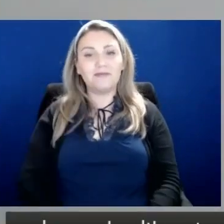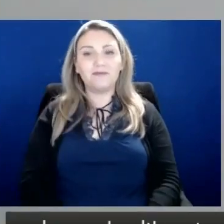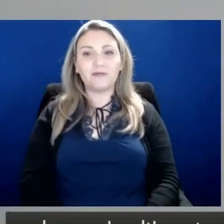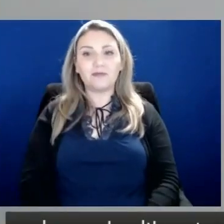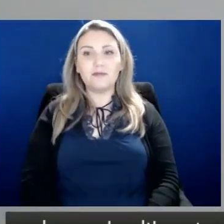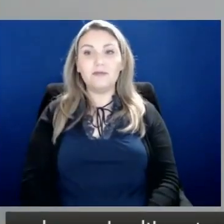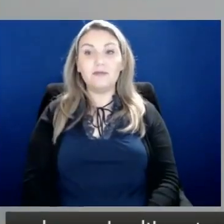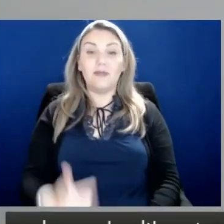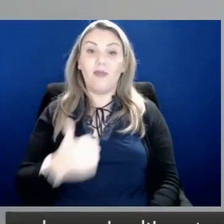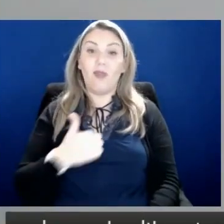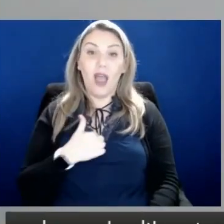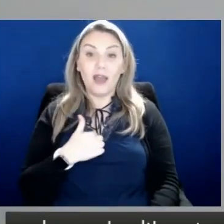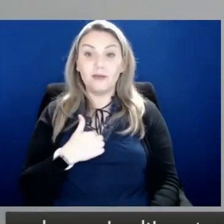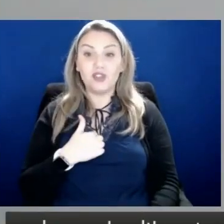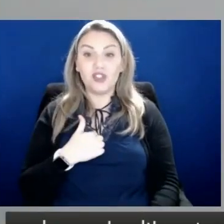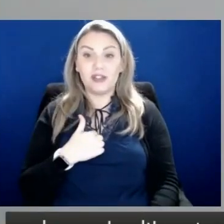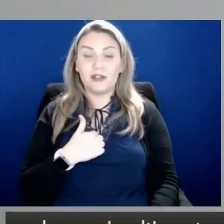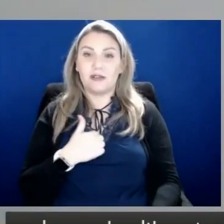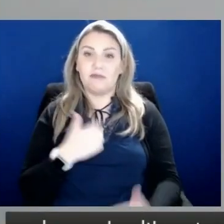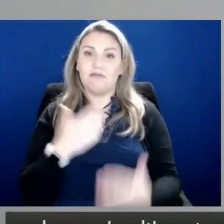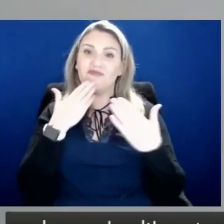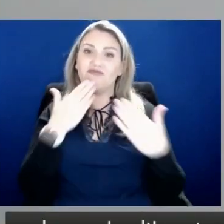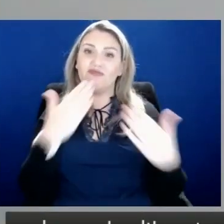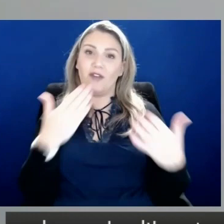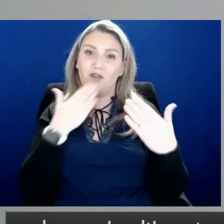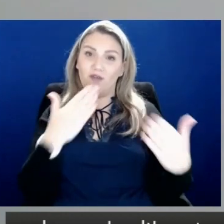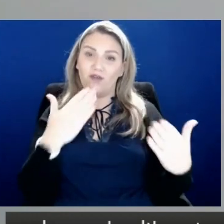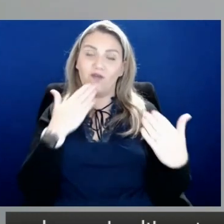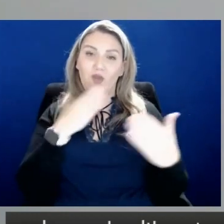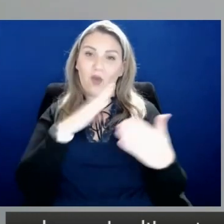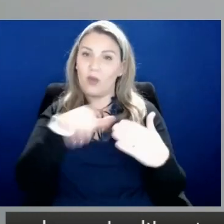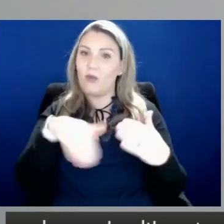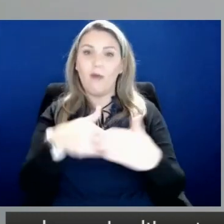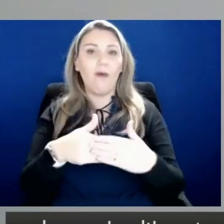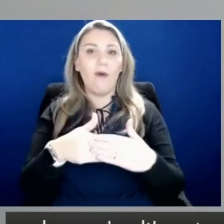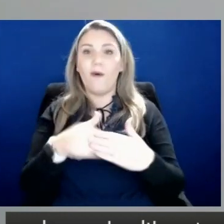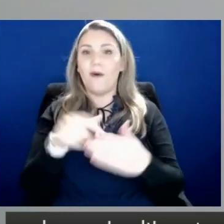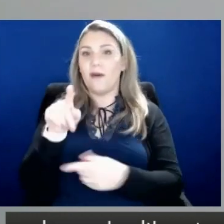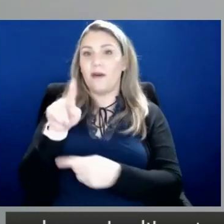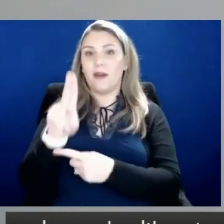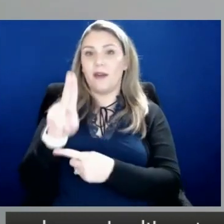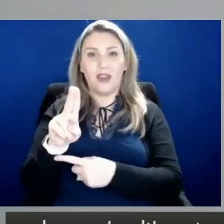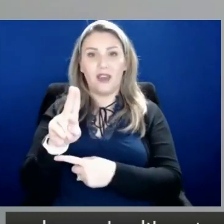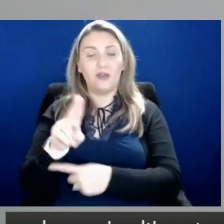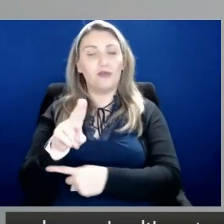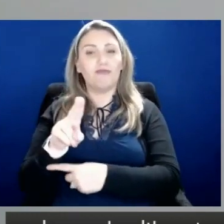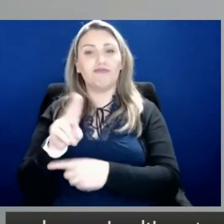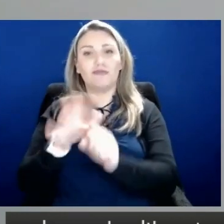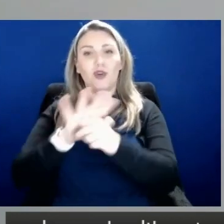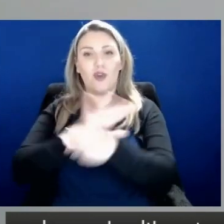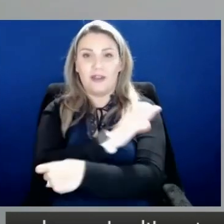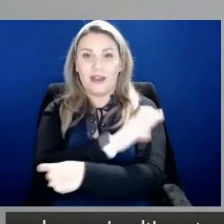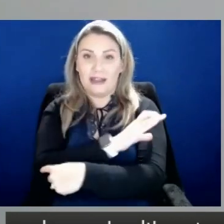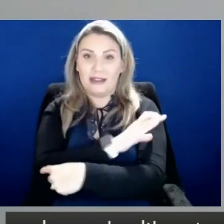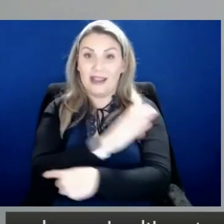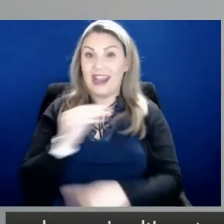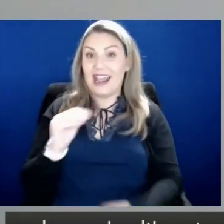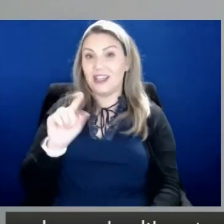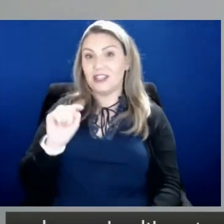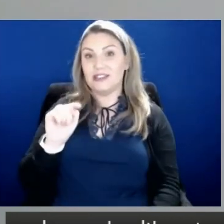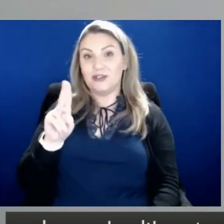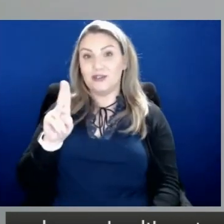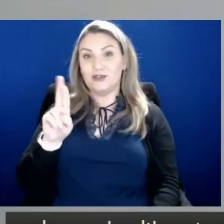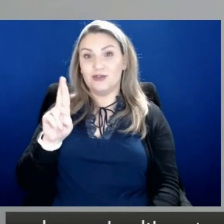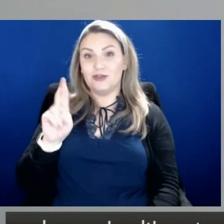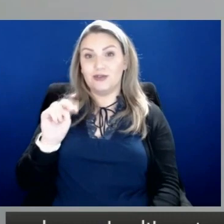I'm just very grateful for the entire KU COVID clinic and Turning Point. Everything that